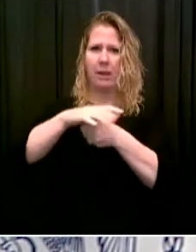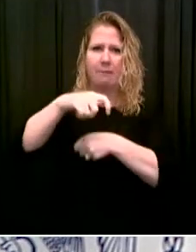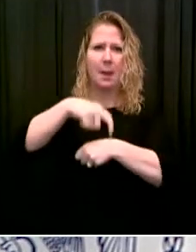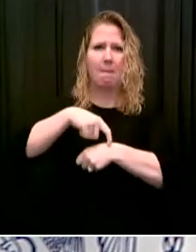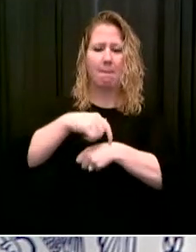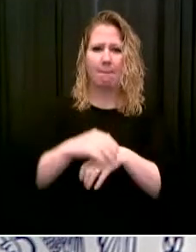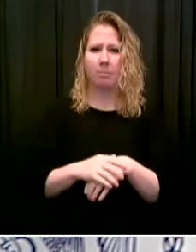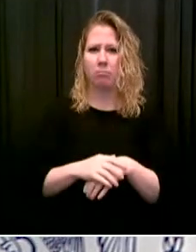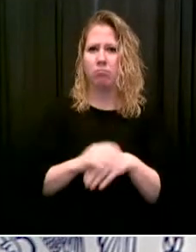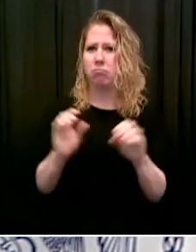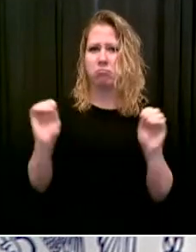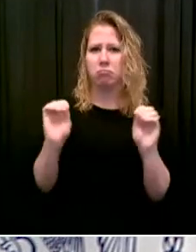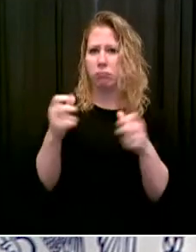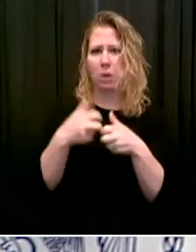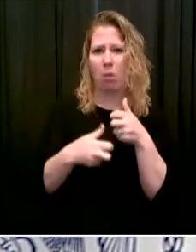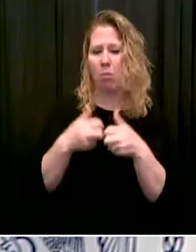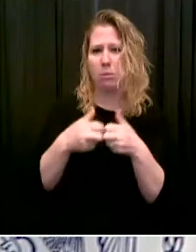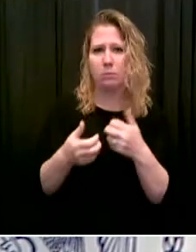functioning system.